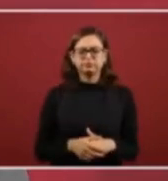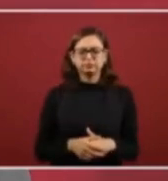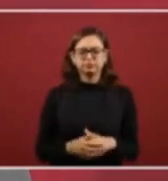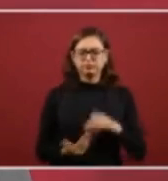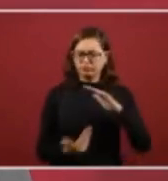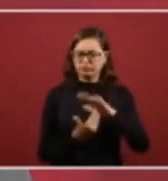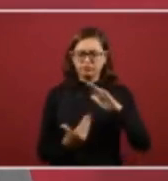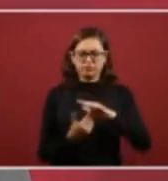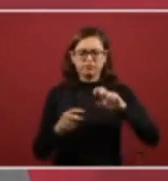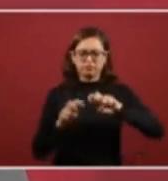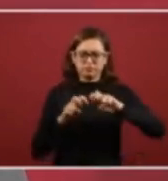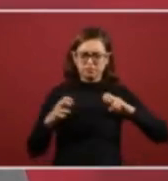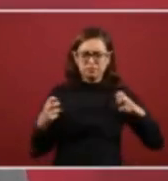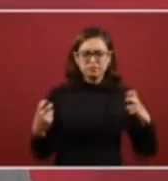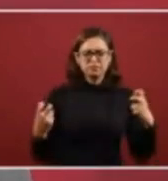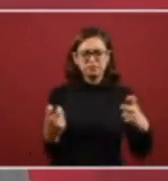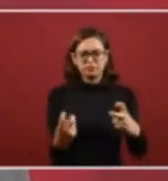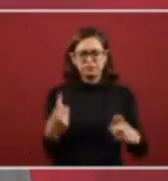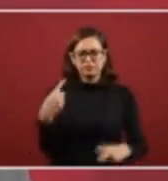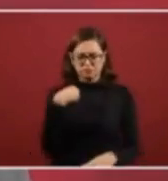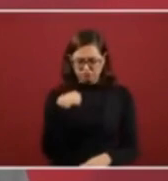Personally, in the table,